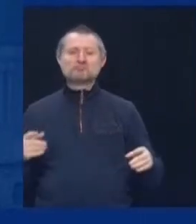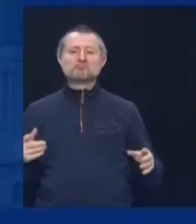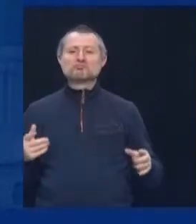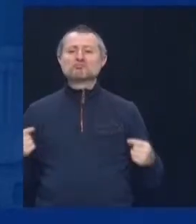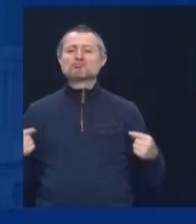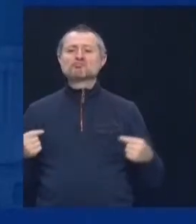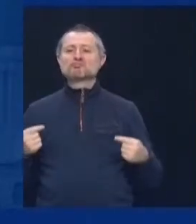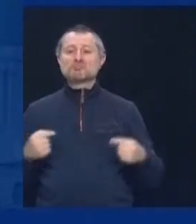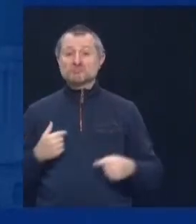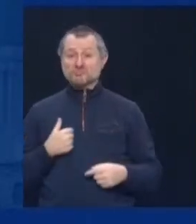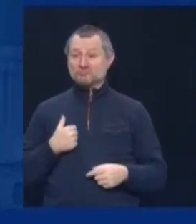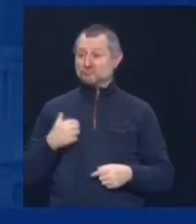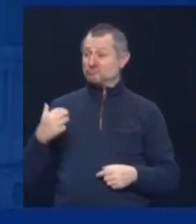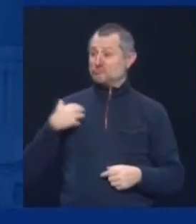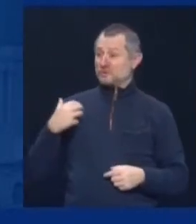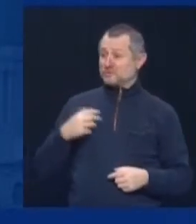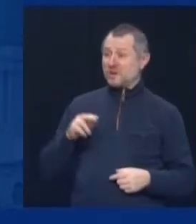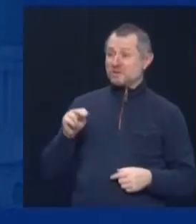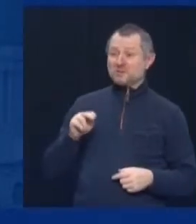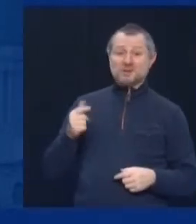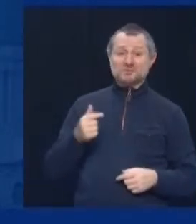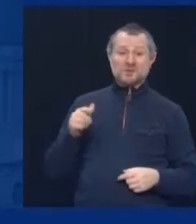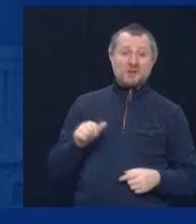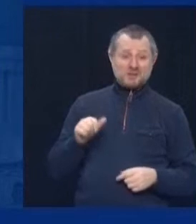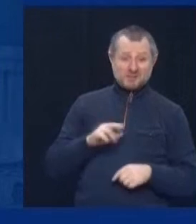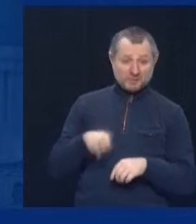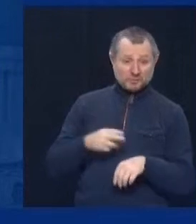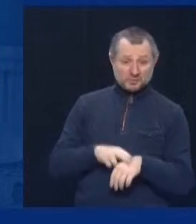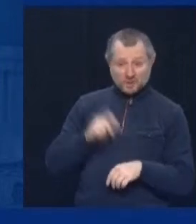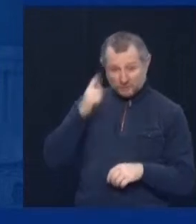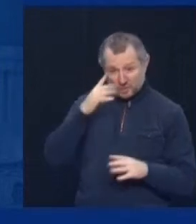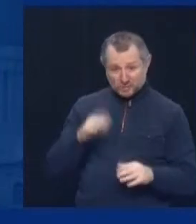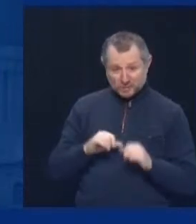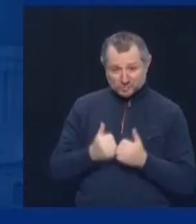National Governors Association. I talk to governors on both sides of the aisle.